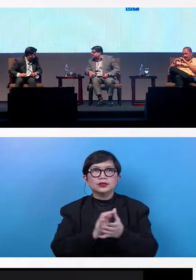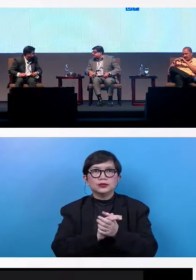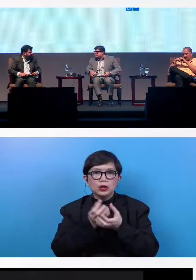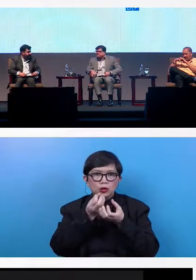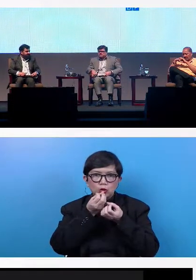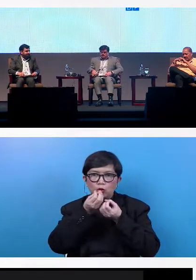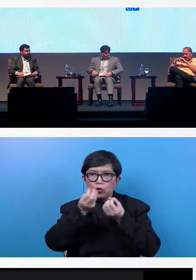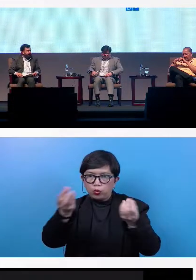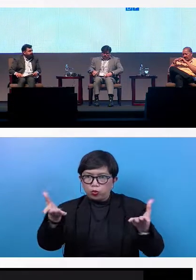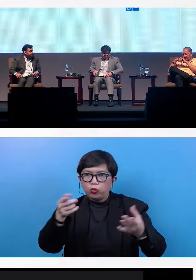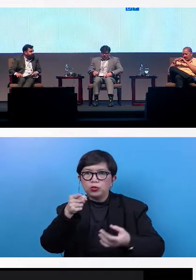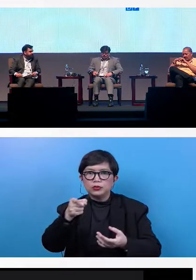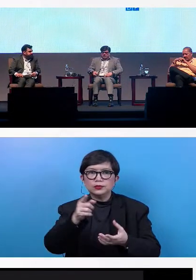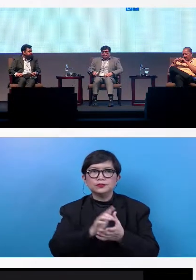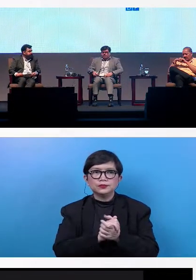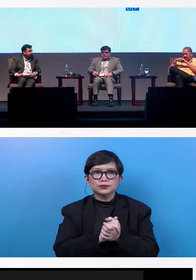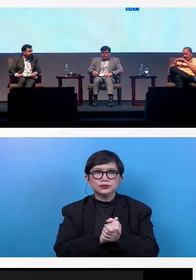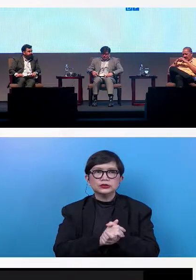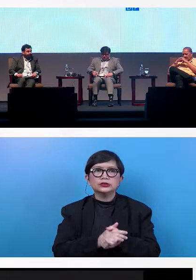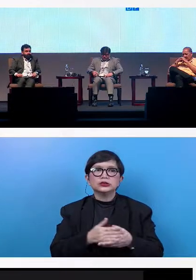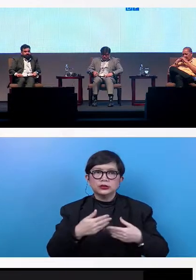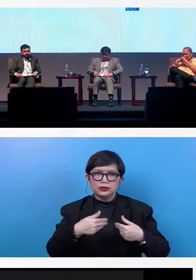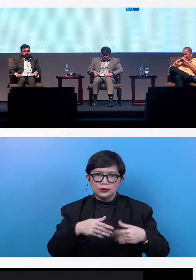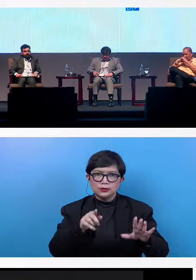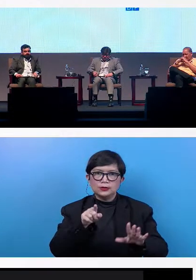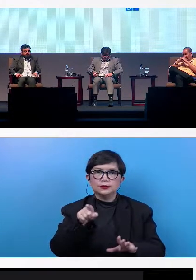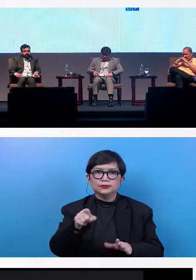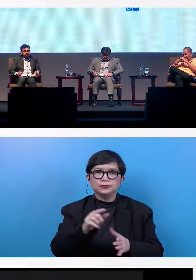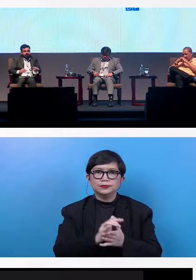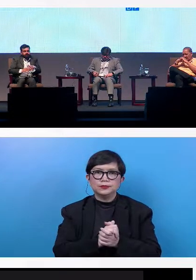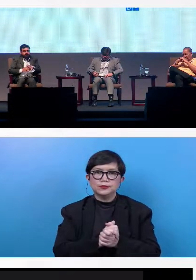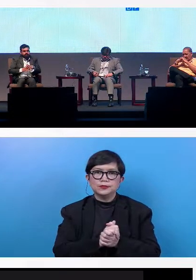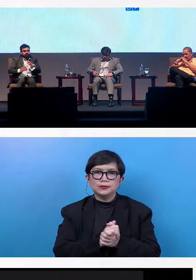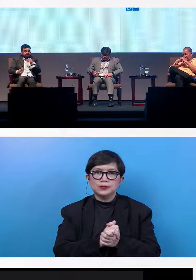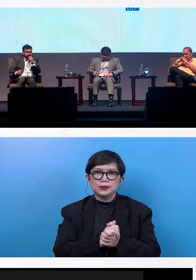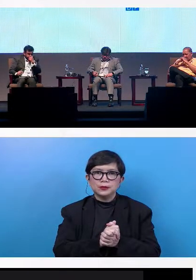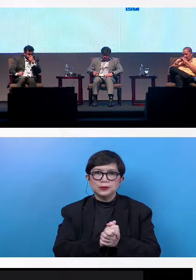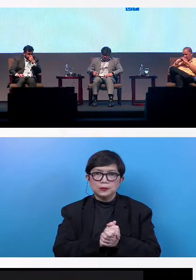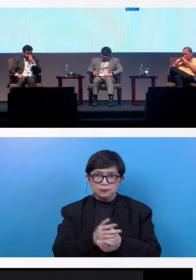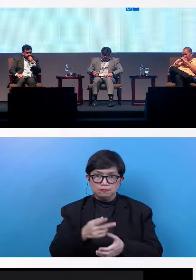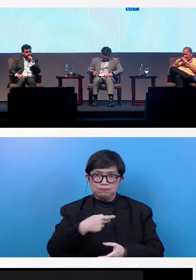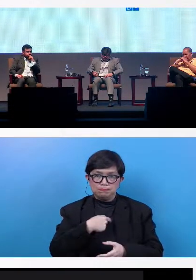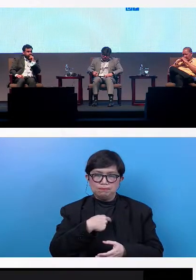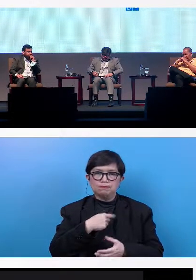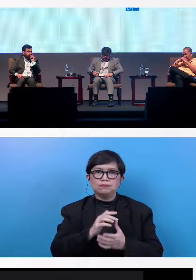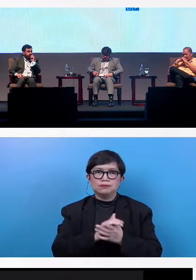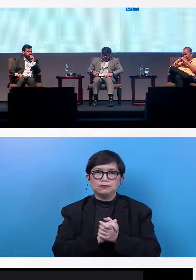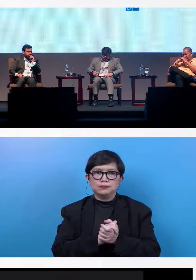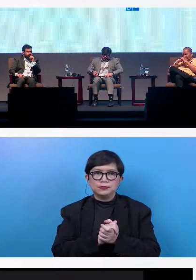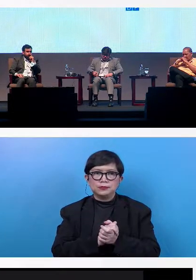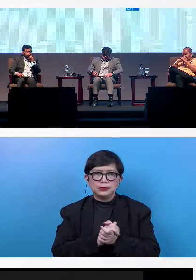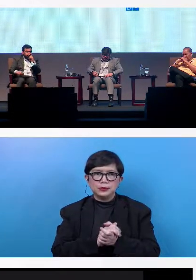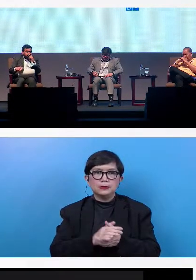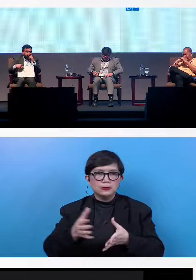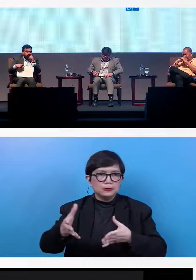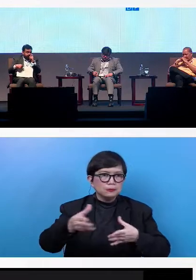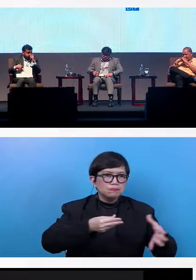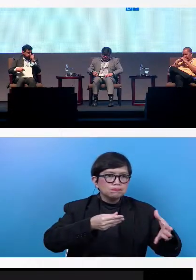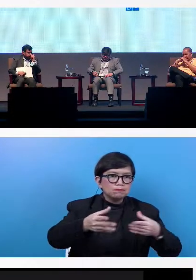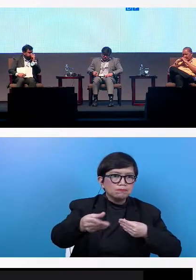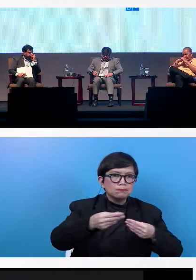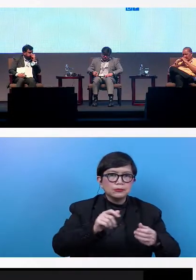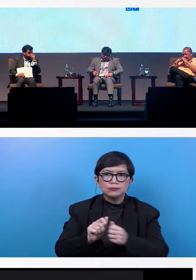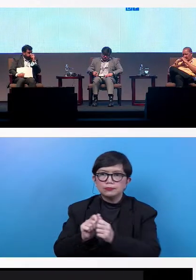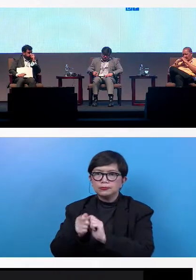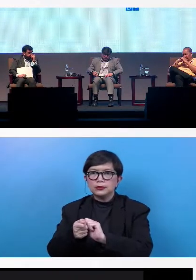need of that community, we can use a variety of different tools. The stress testing is